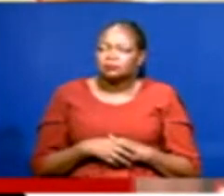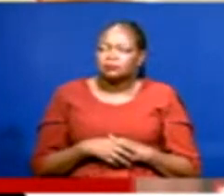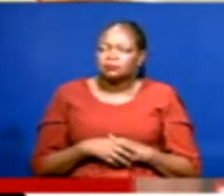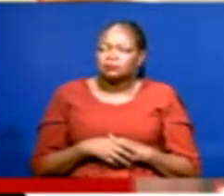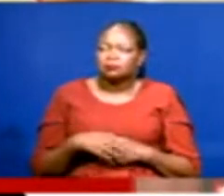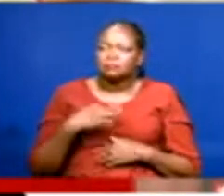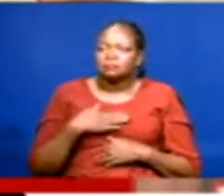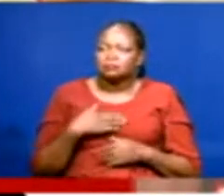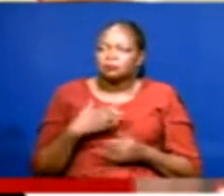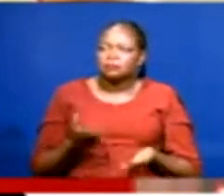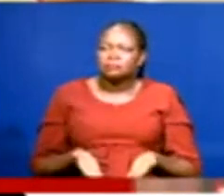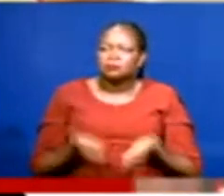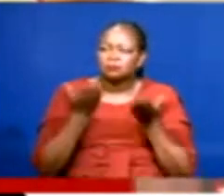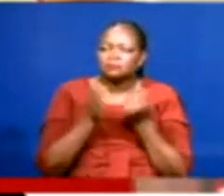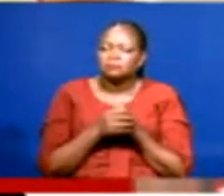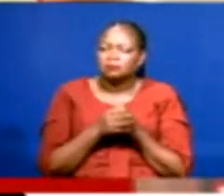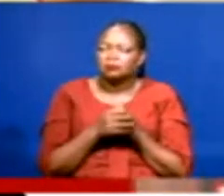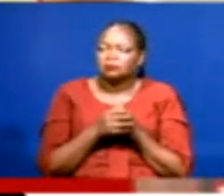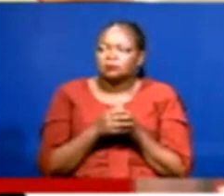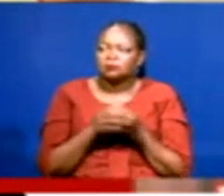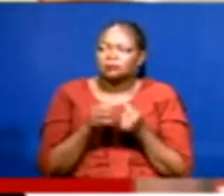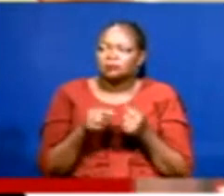please promote your tailor.